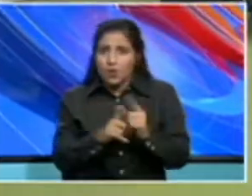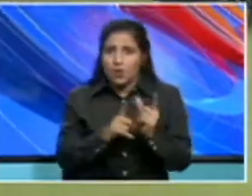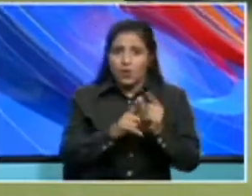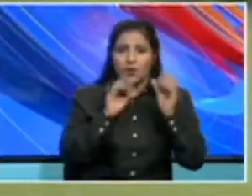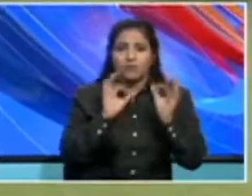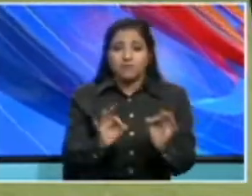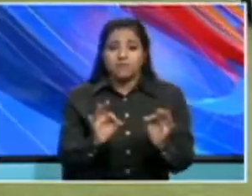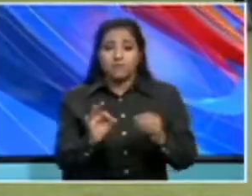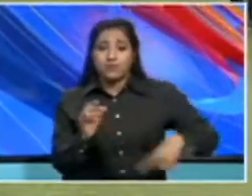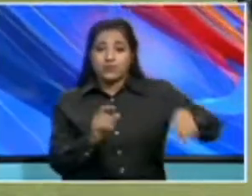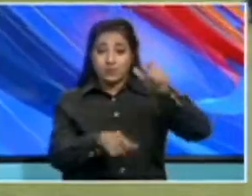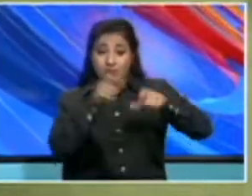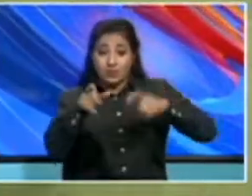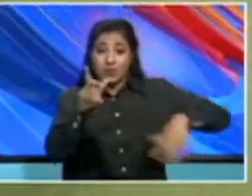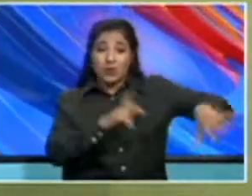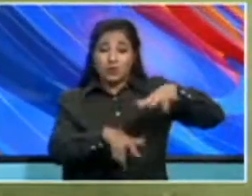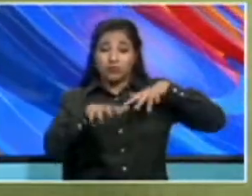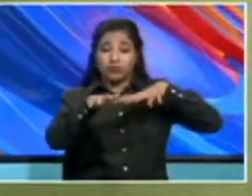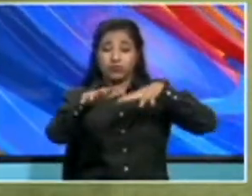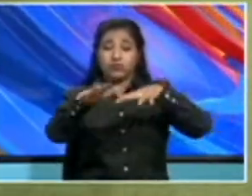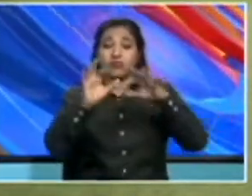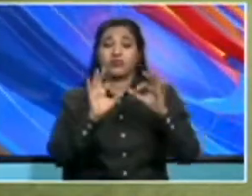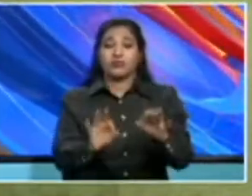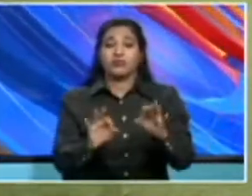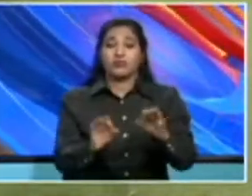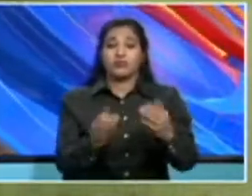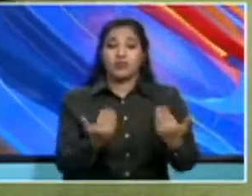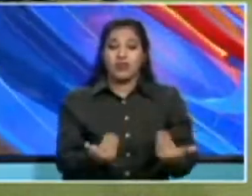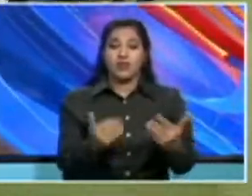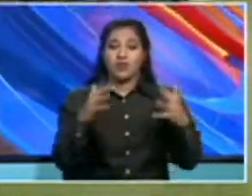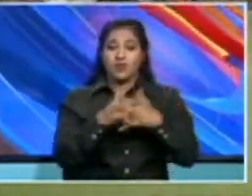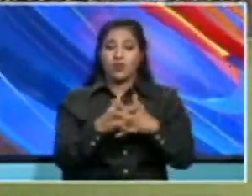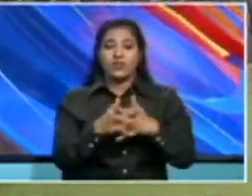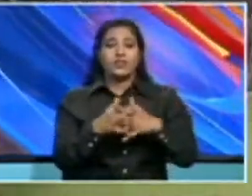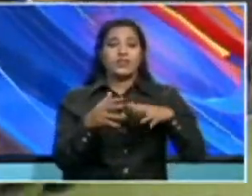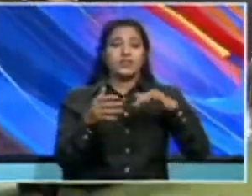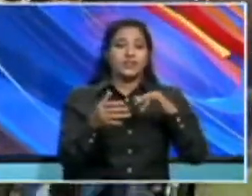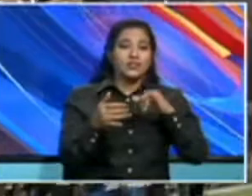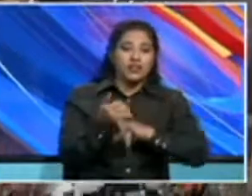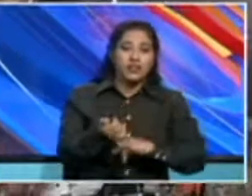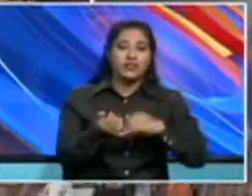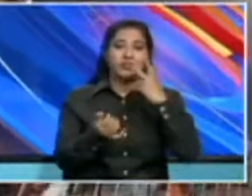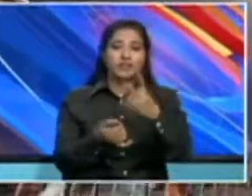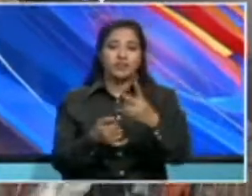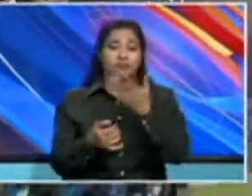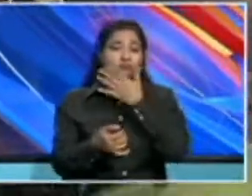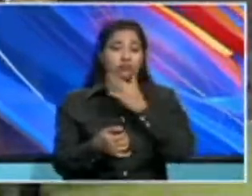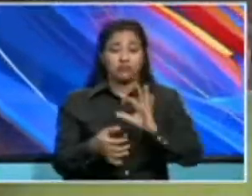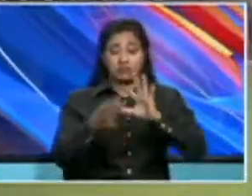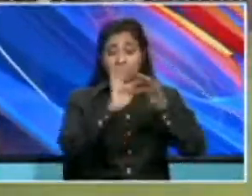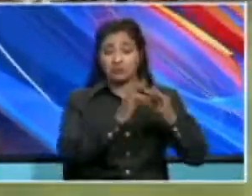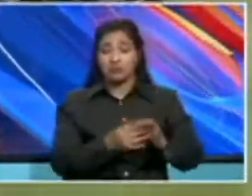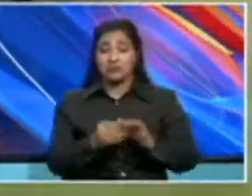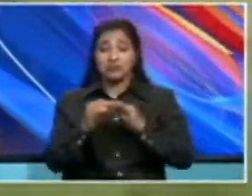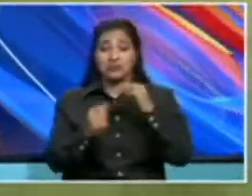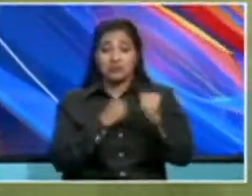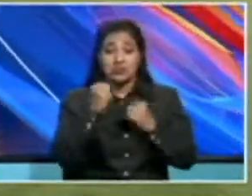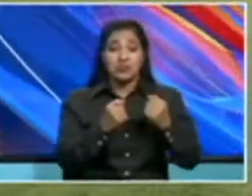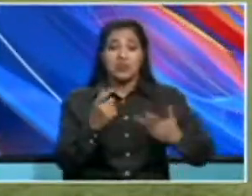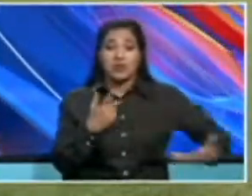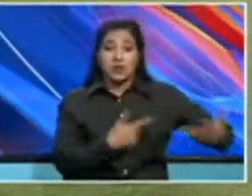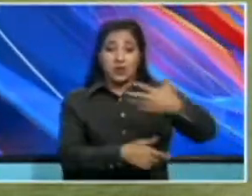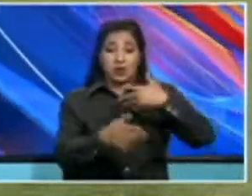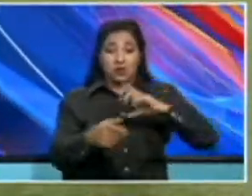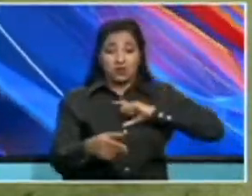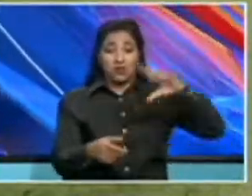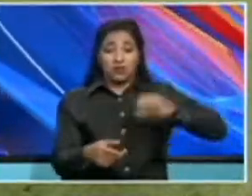the athletes. What a moment it has been. West Bengal, here they come marching in. They've already collected their first